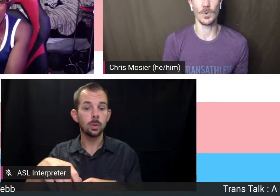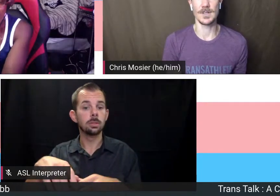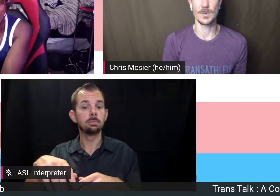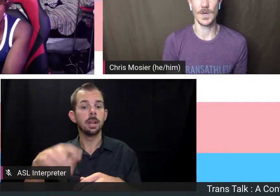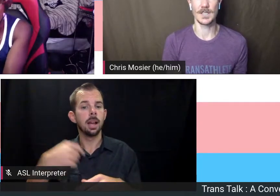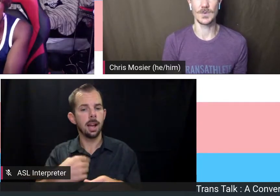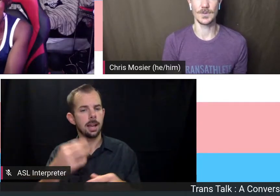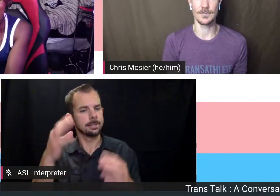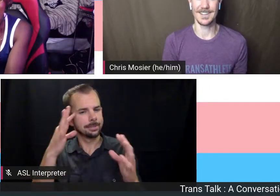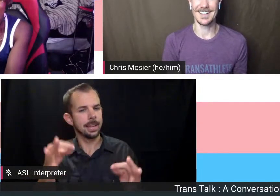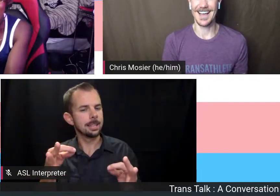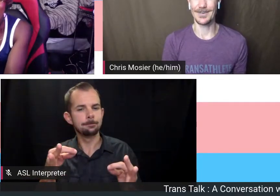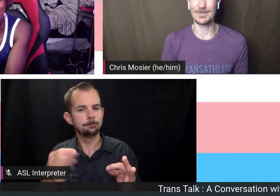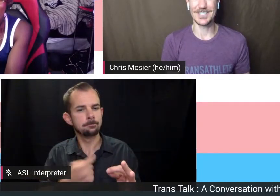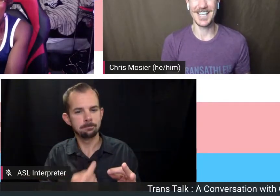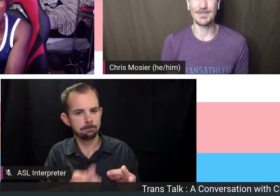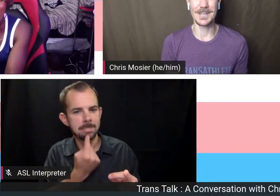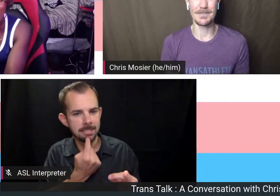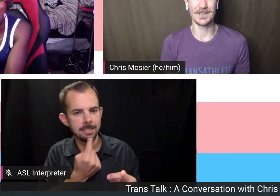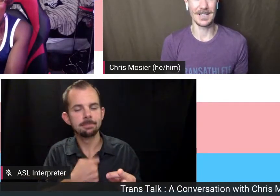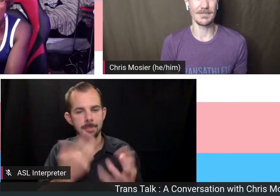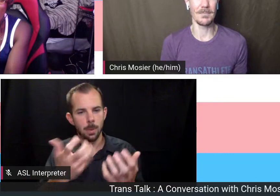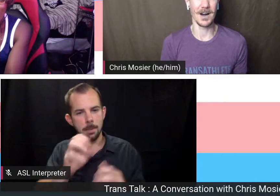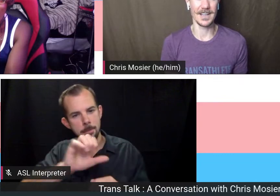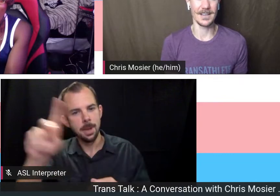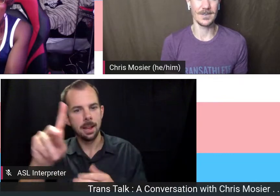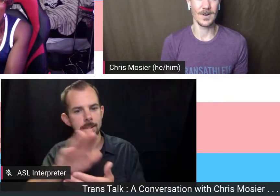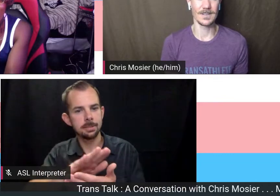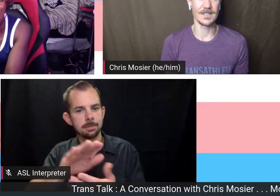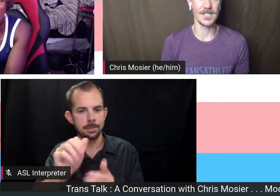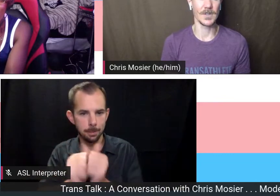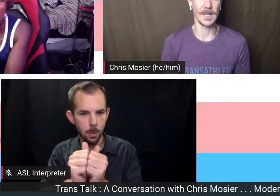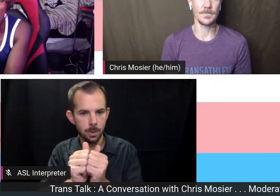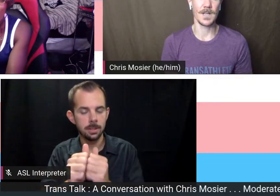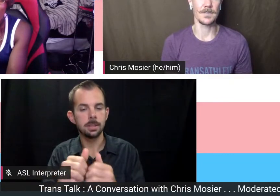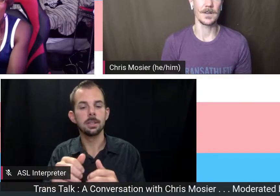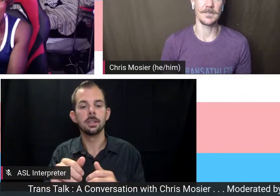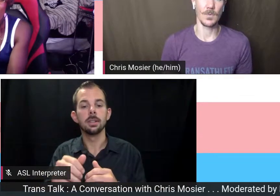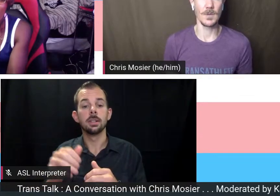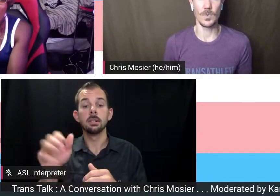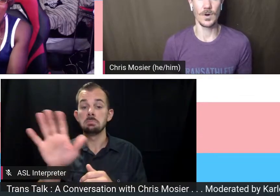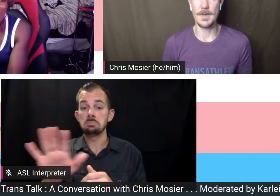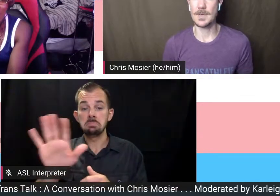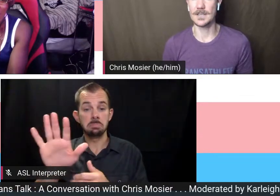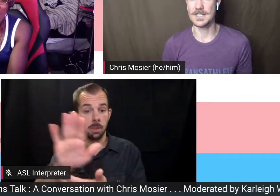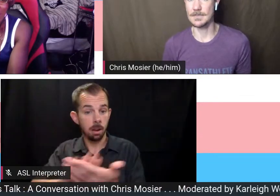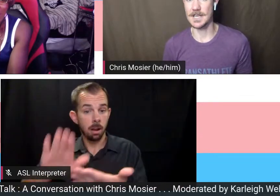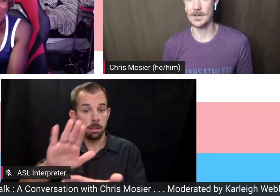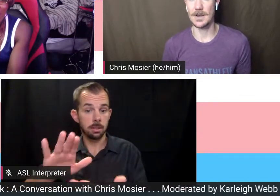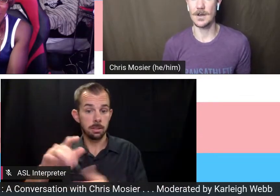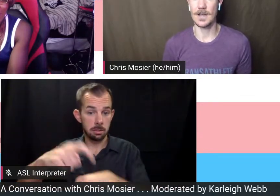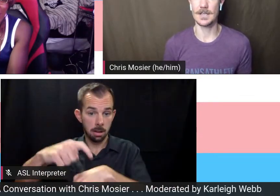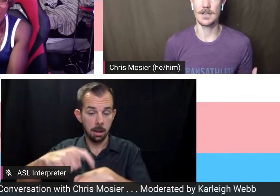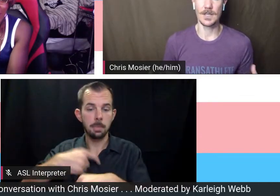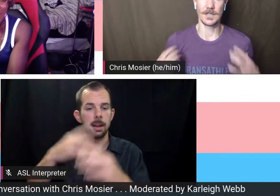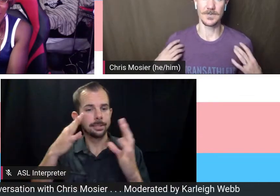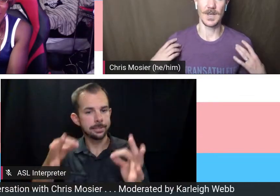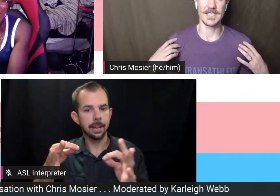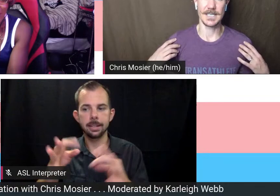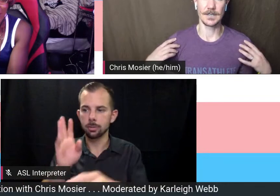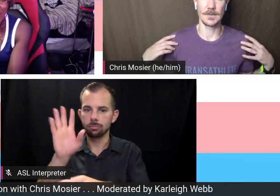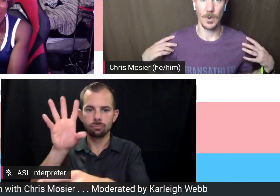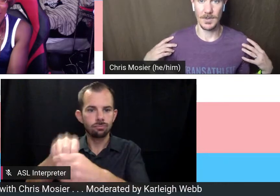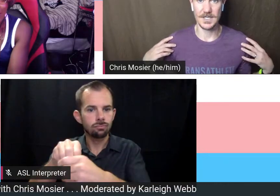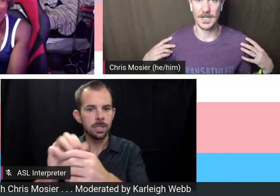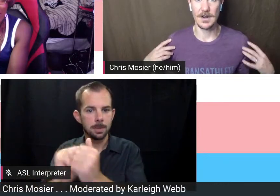using sport as a way to sort of, I would almost say, manipulate my body, right? So like, I thought if I run more, maybe I'll slim down here. I can lift